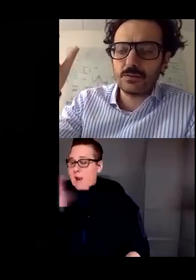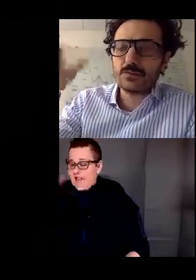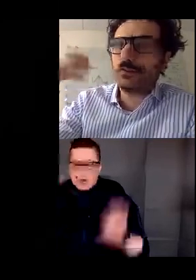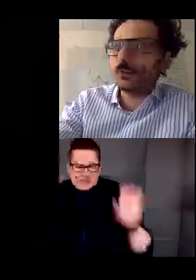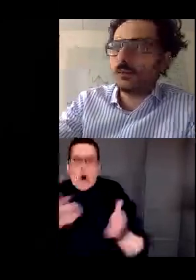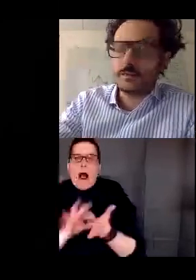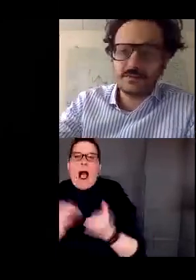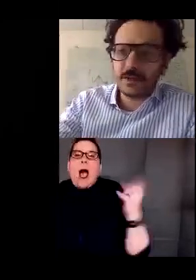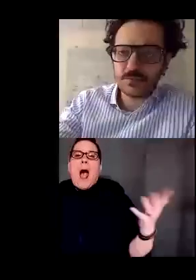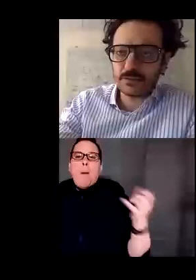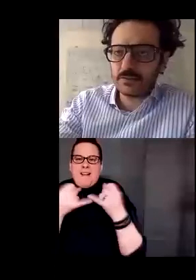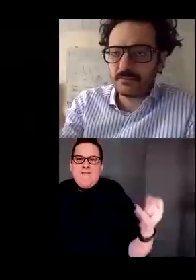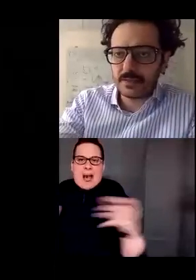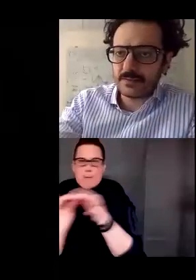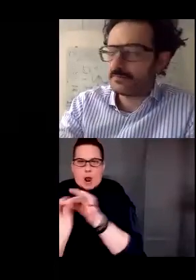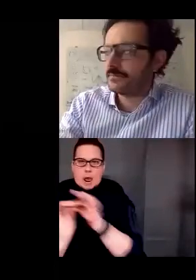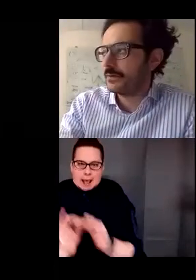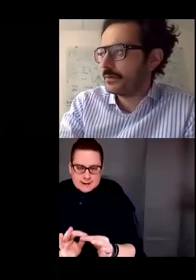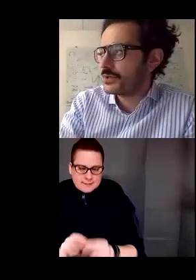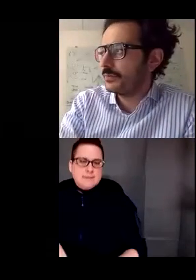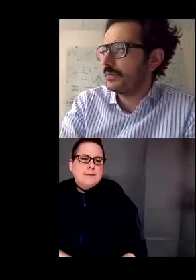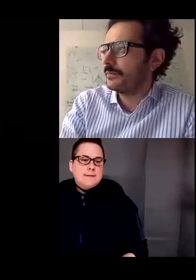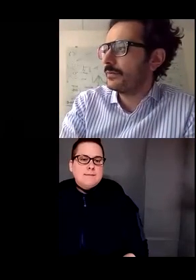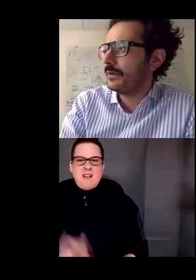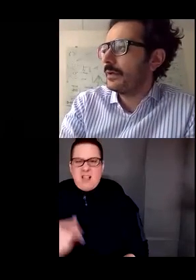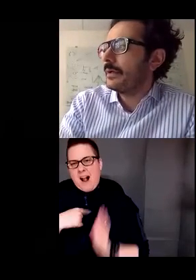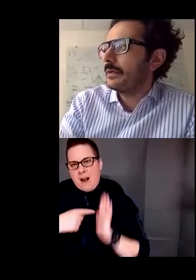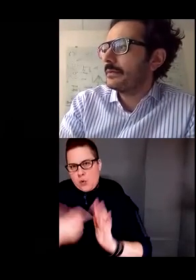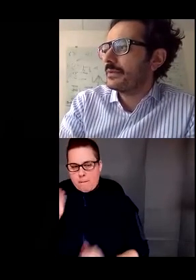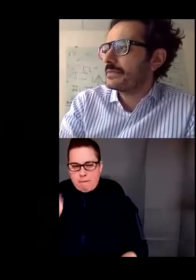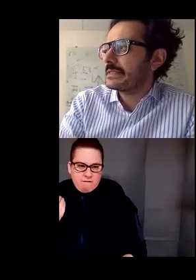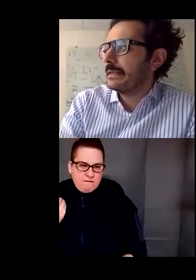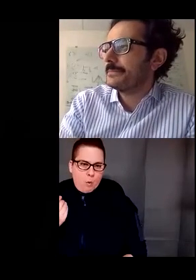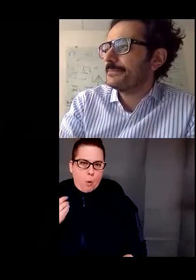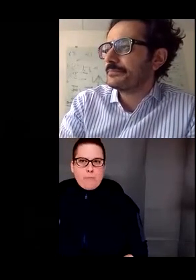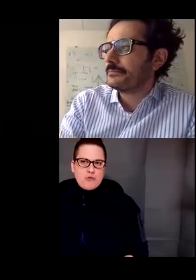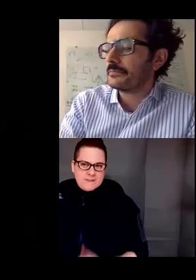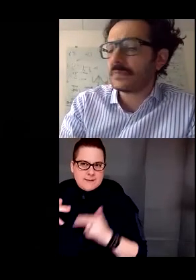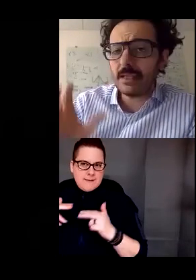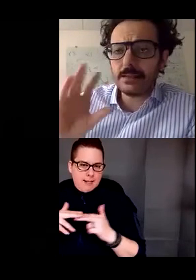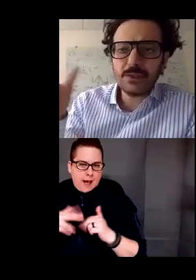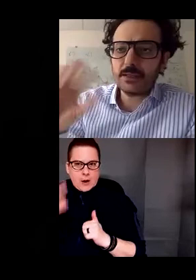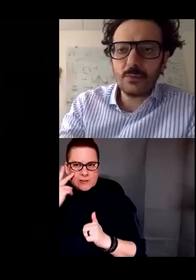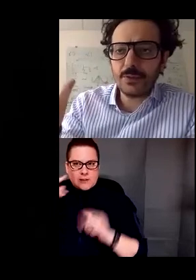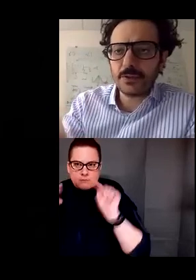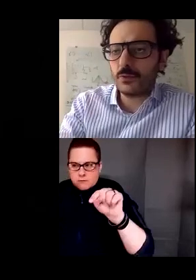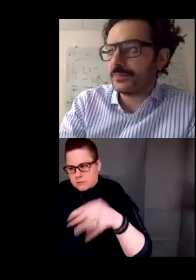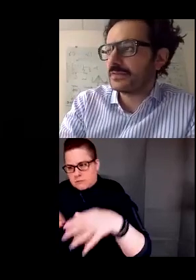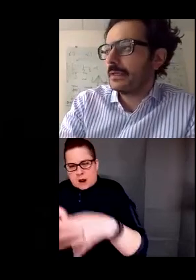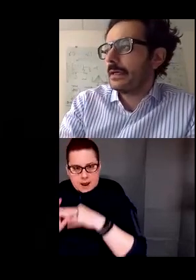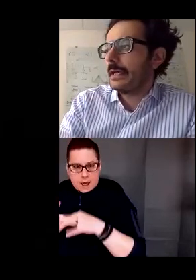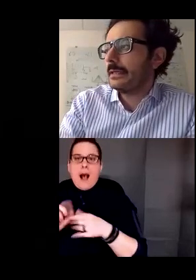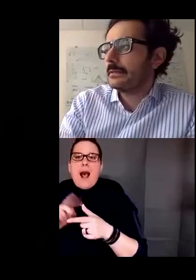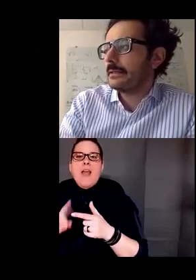between nodes. And the fibers were derived, as I've shown before in the previous slide. And then we can compare